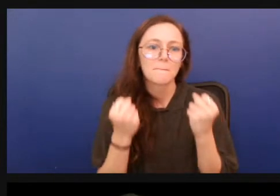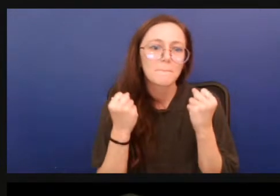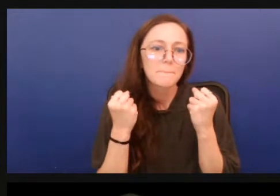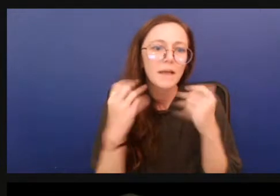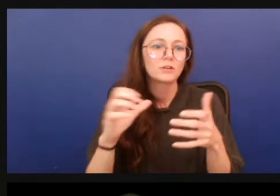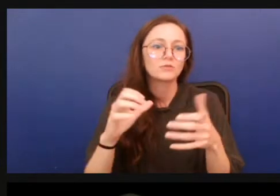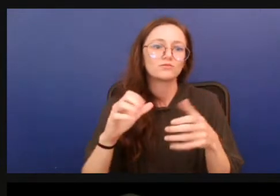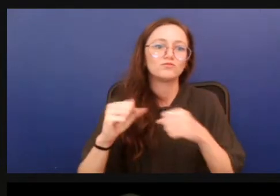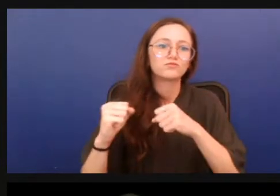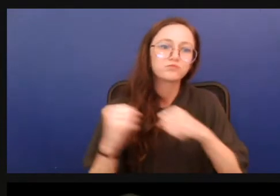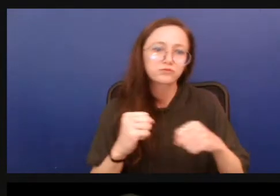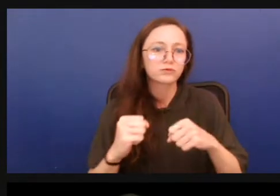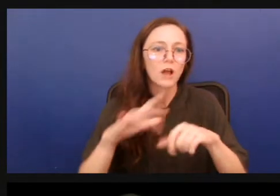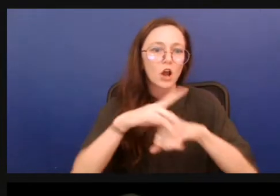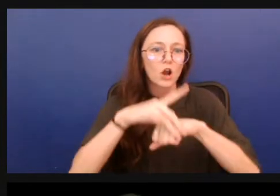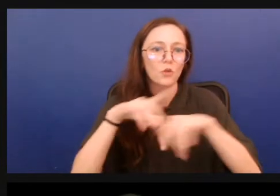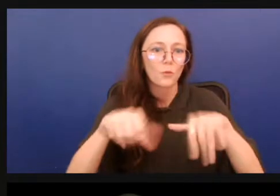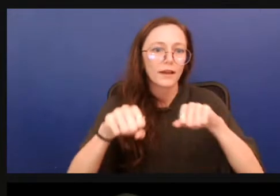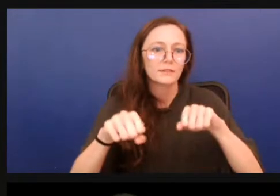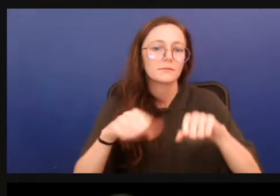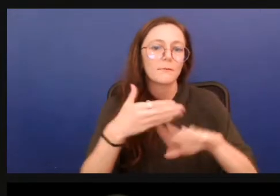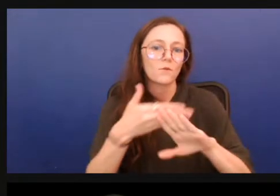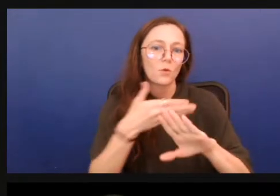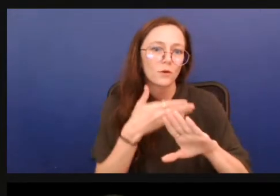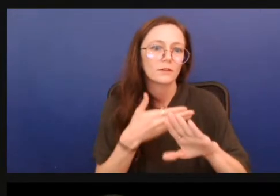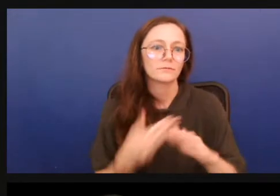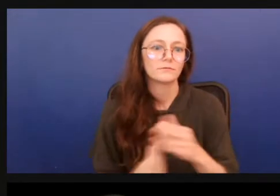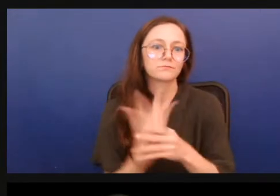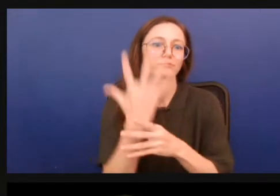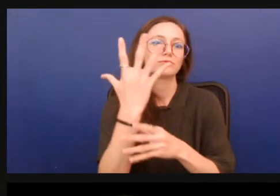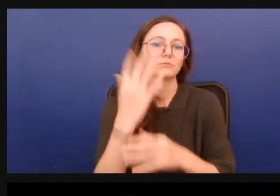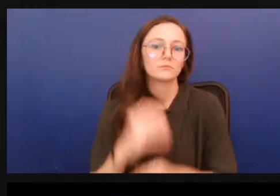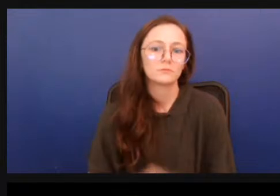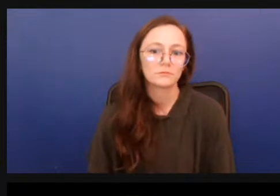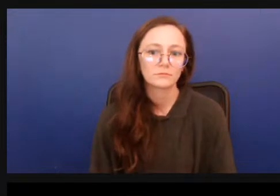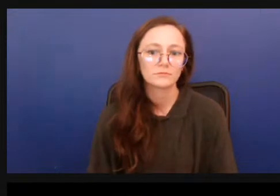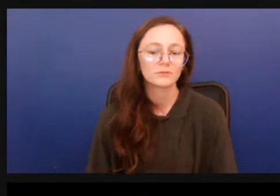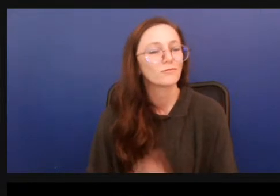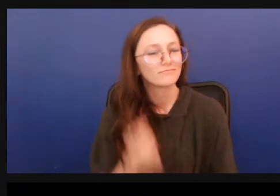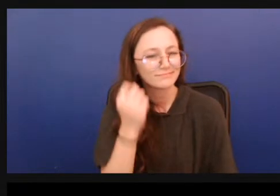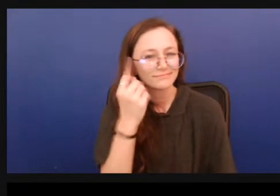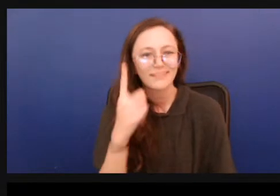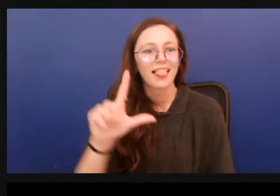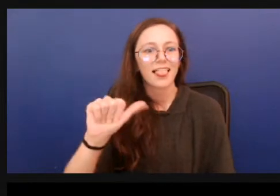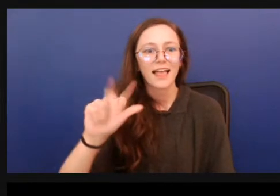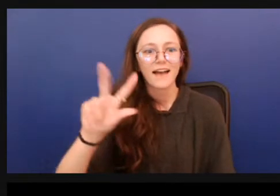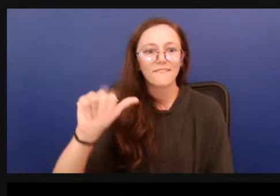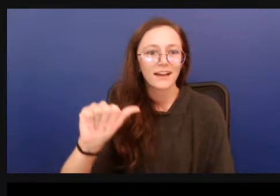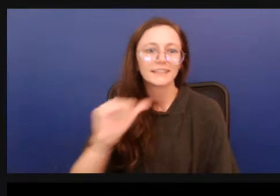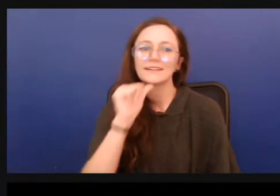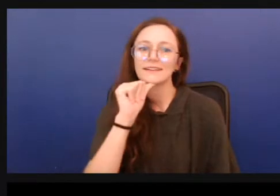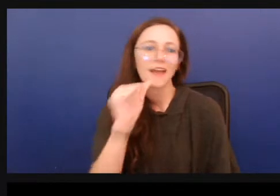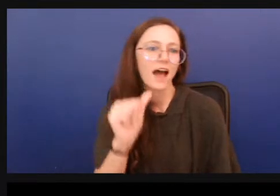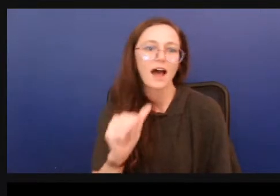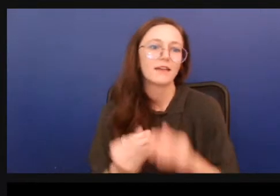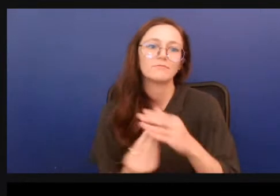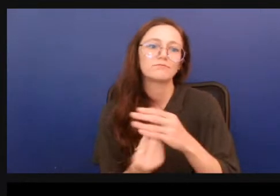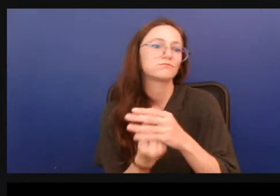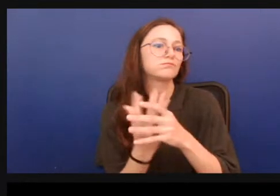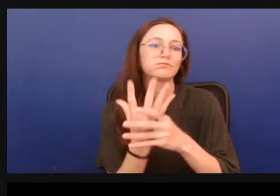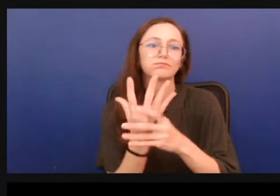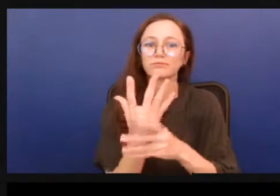accelerating rates of deformation and earthquakes, but lava did not reach the surface, is what we had happen just this past week and a half ago.